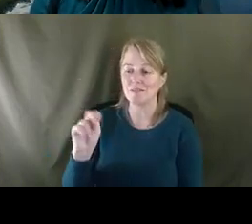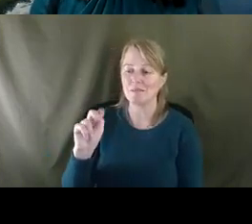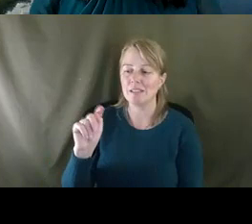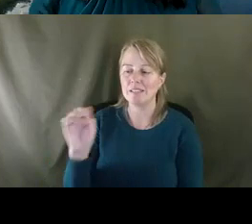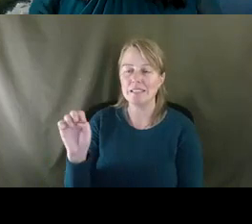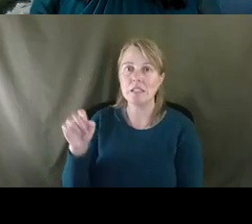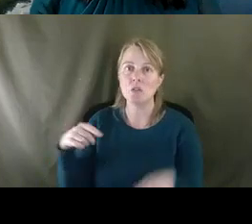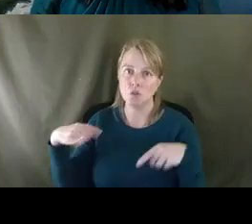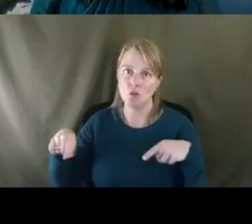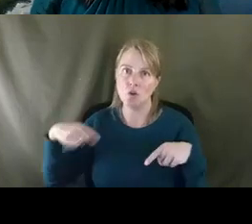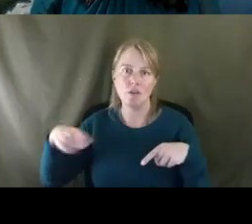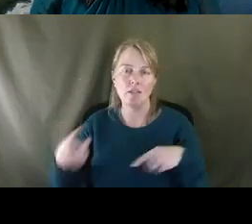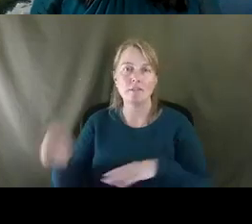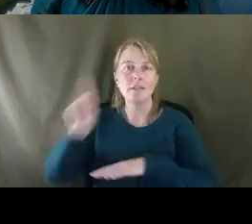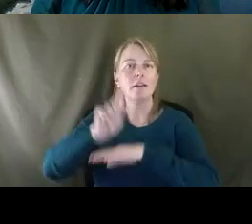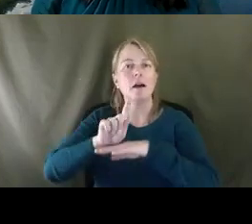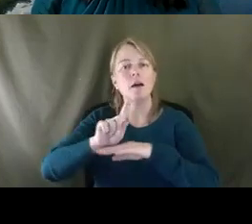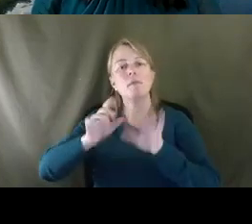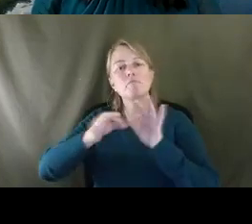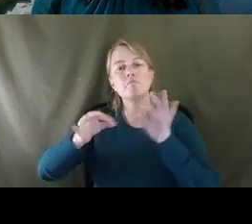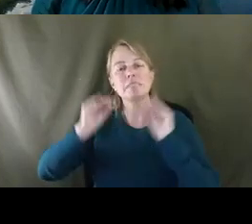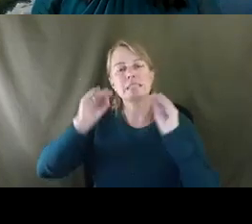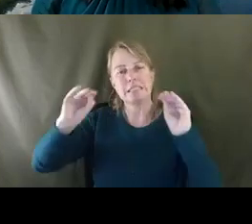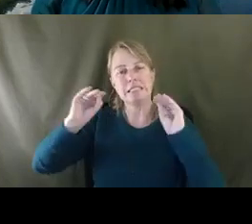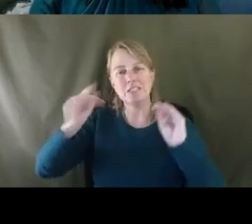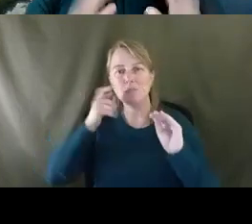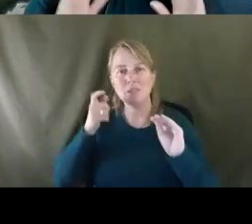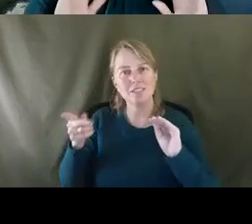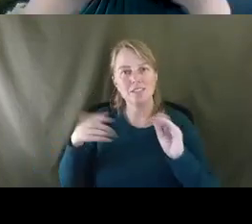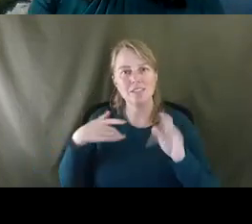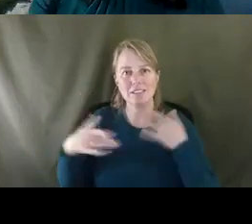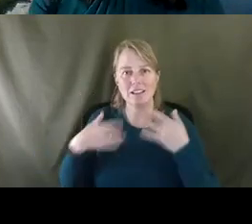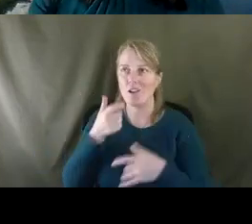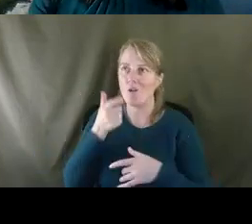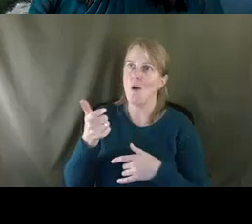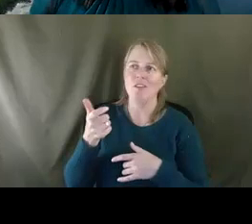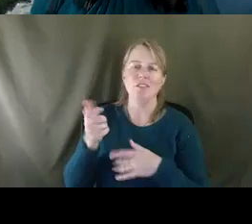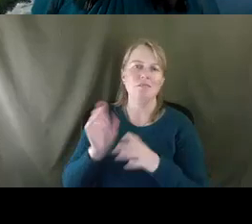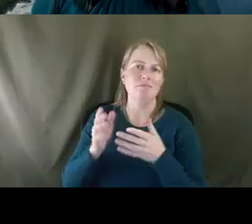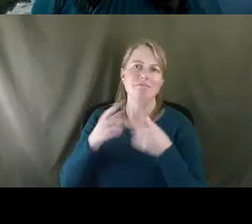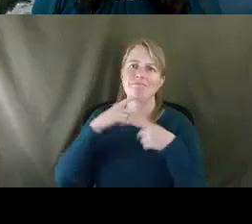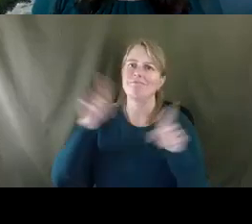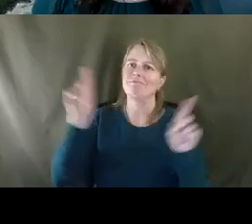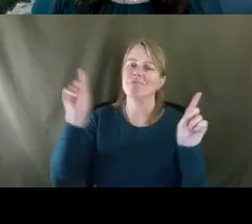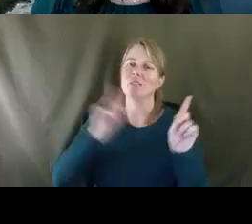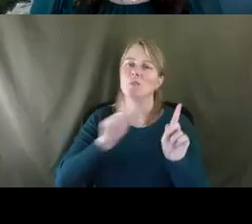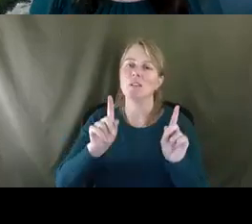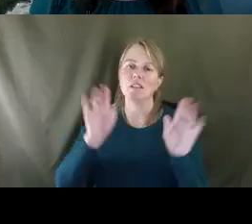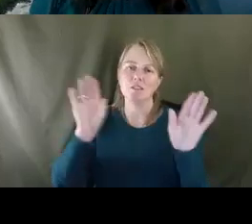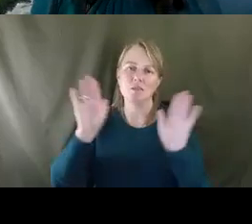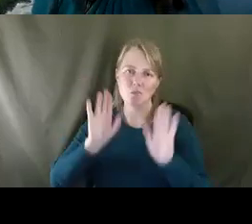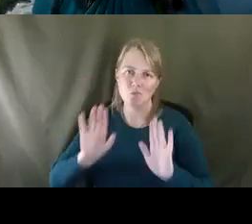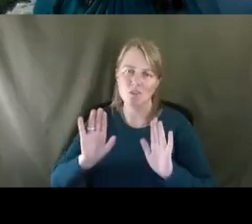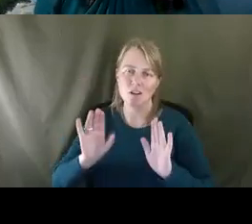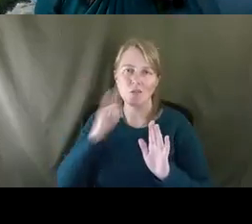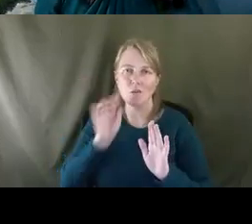very nervous get up and teach on something that they're excited about and then watch them knock it out of the park. It's a really great confidence